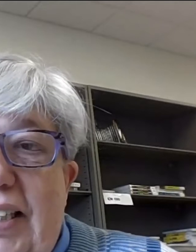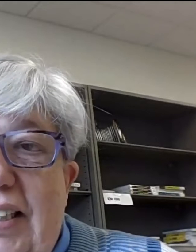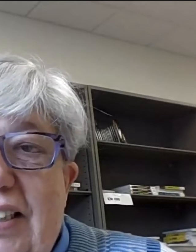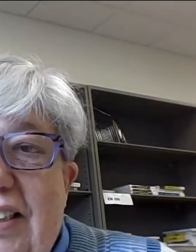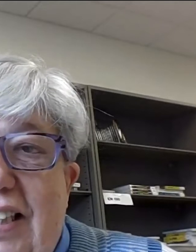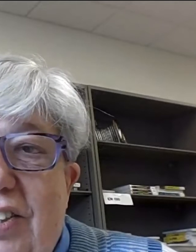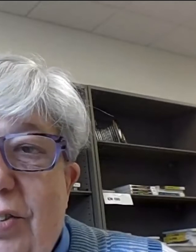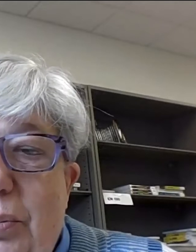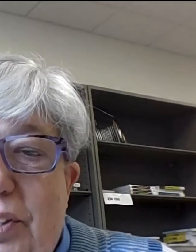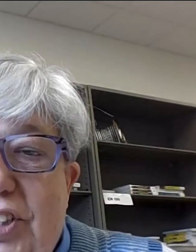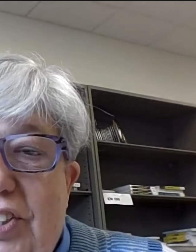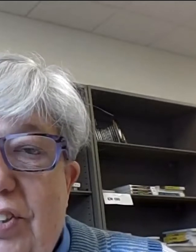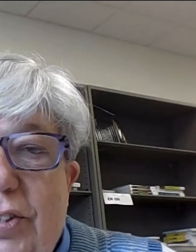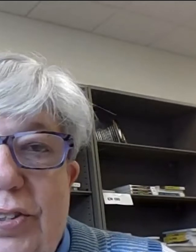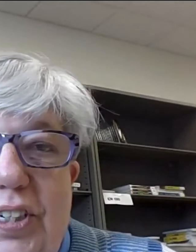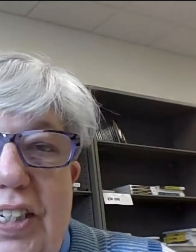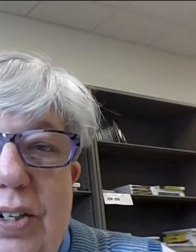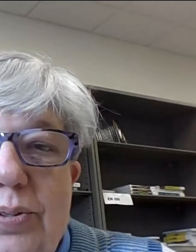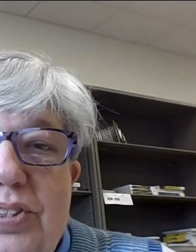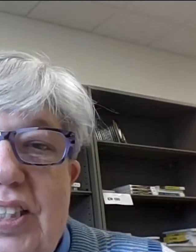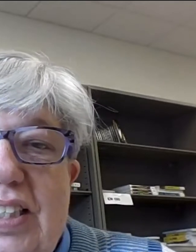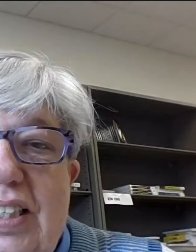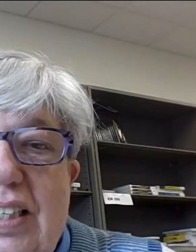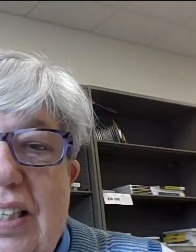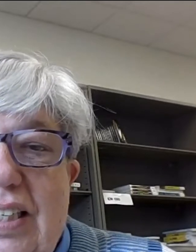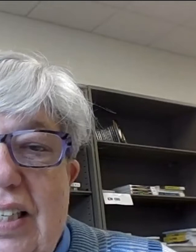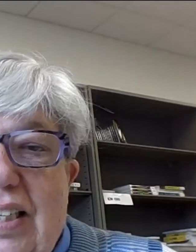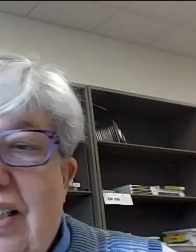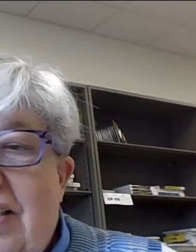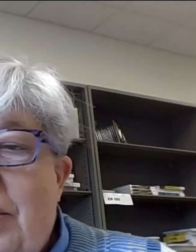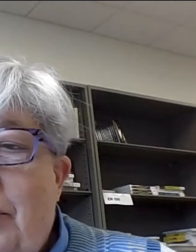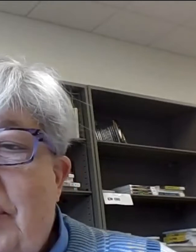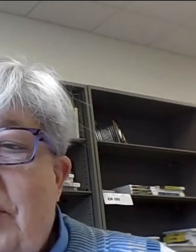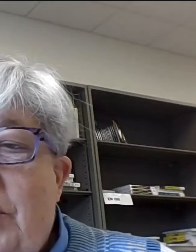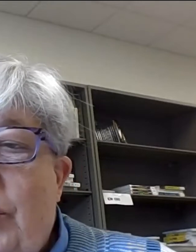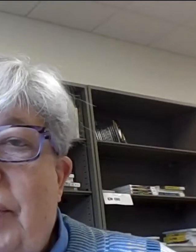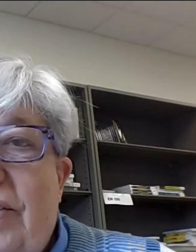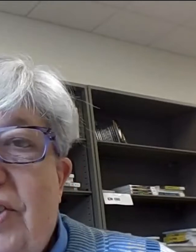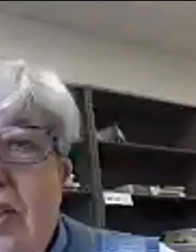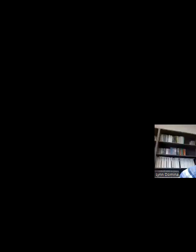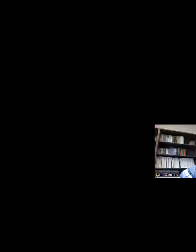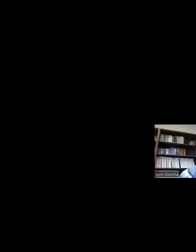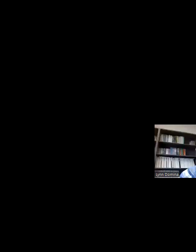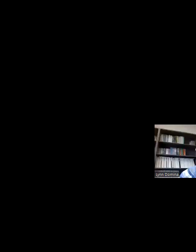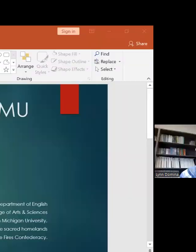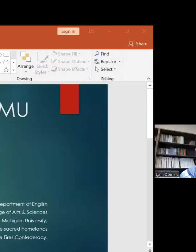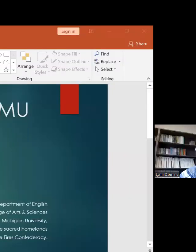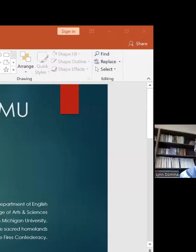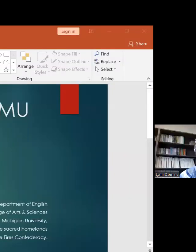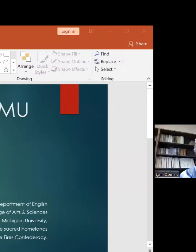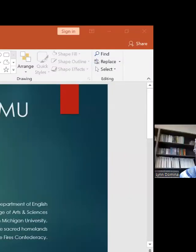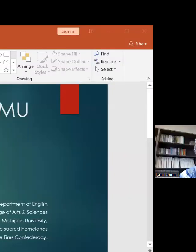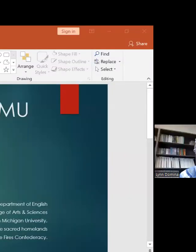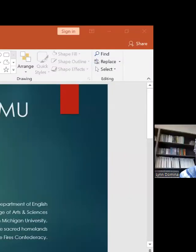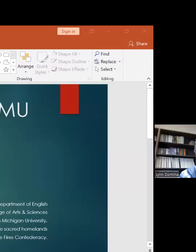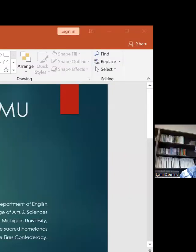department head at Northern Michigan University, hosting this webinar series, Let's Talk Books